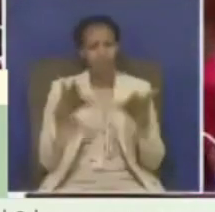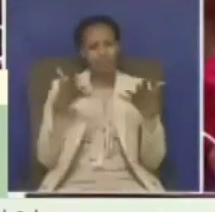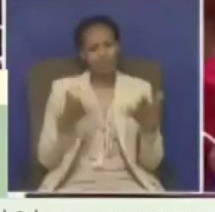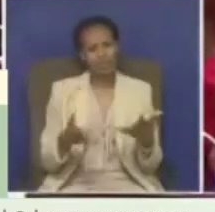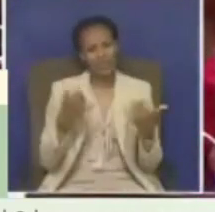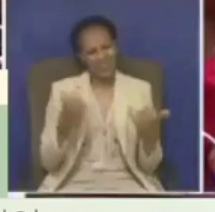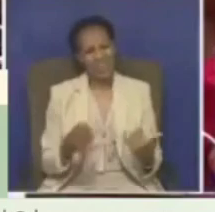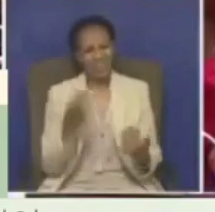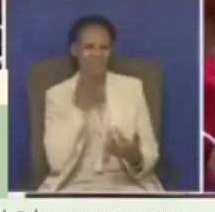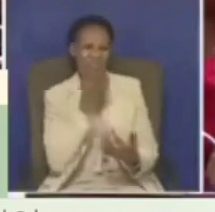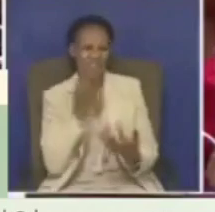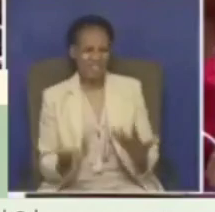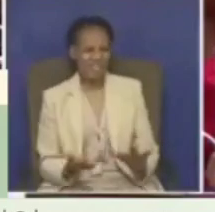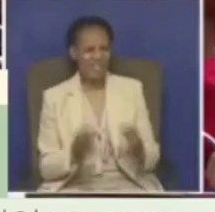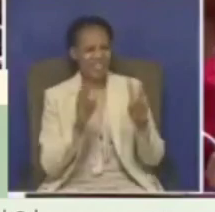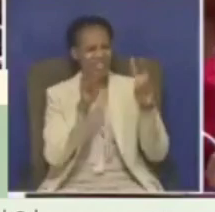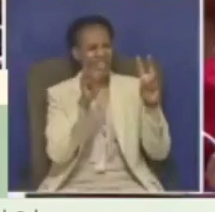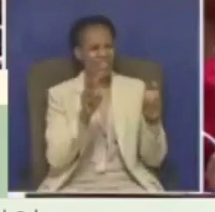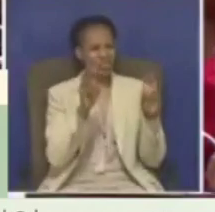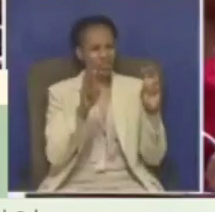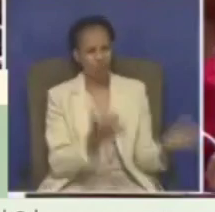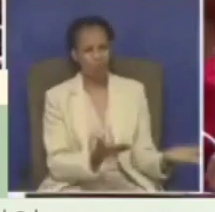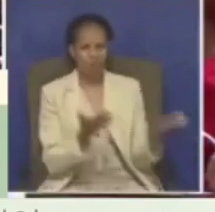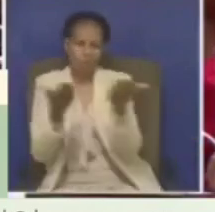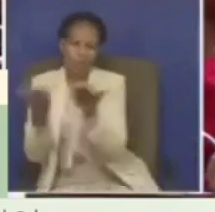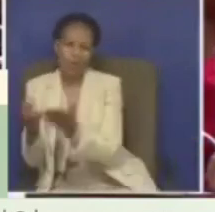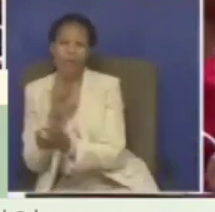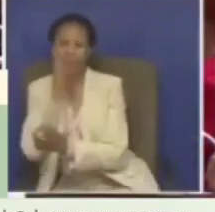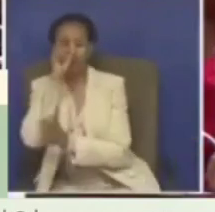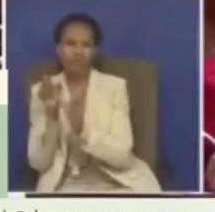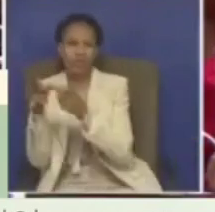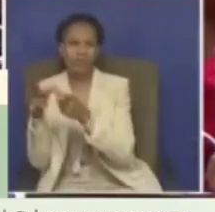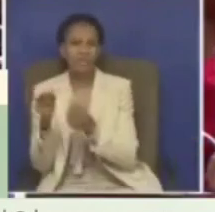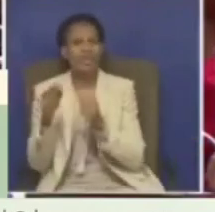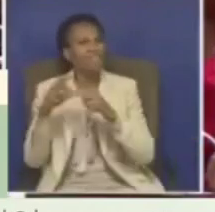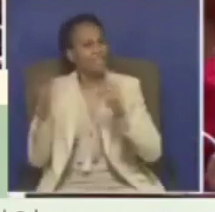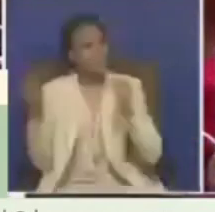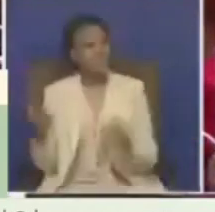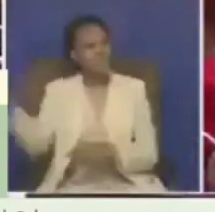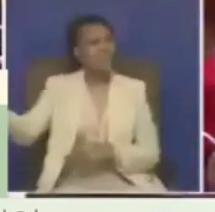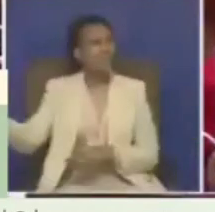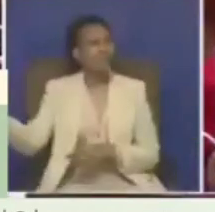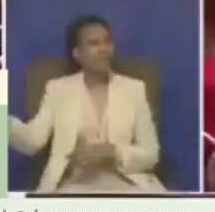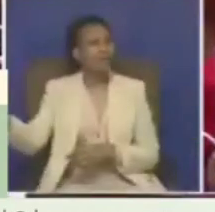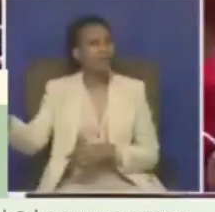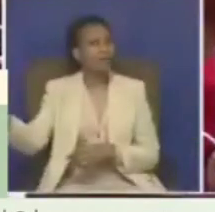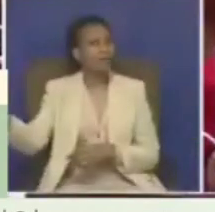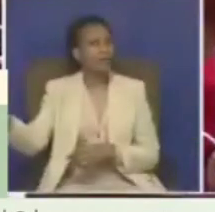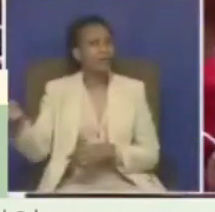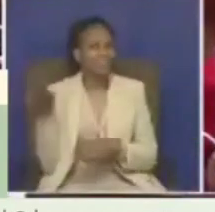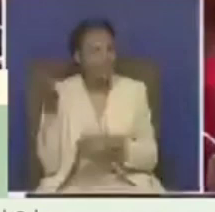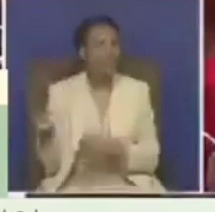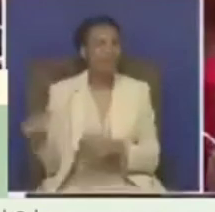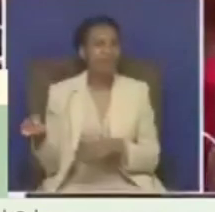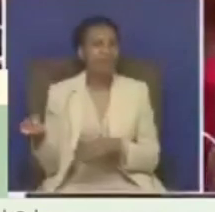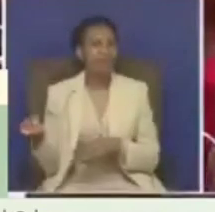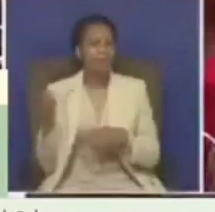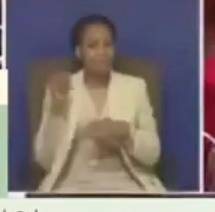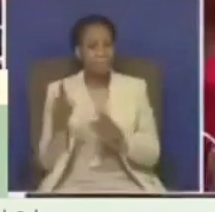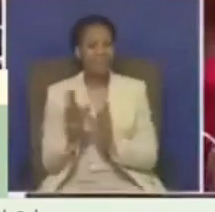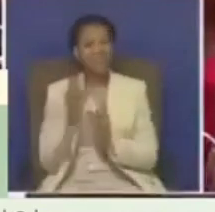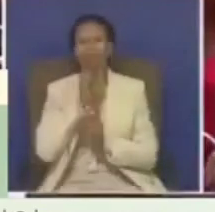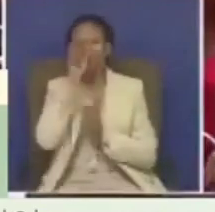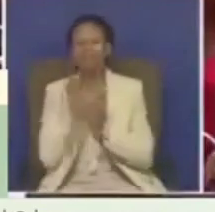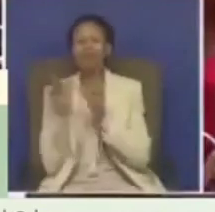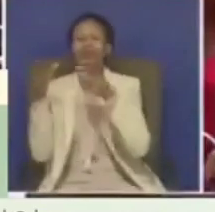say that the matter must be taken to the portfolio committee, it is already there. But the portfolio committee is not seized